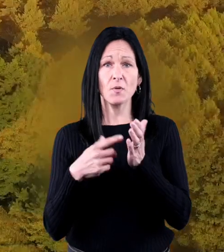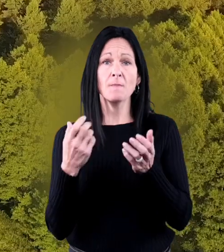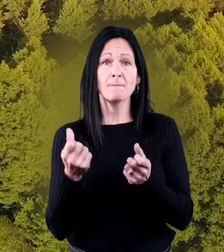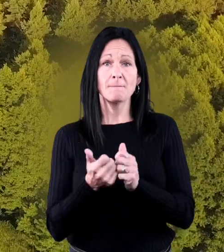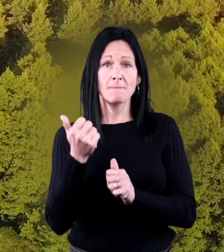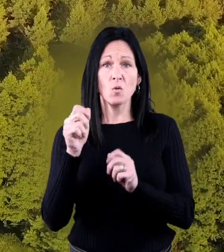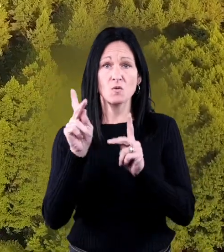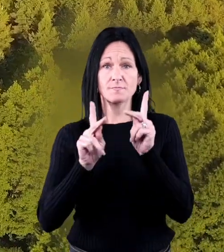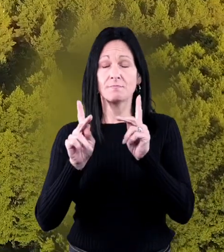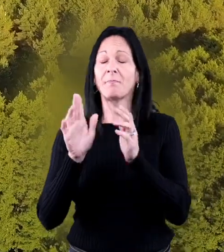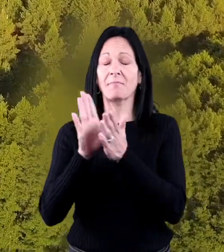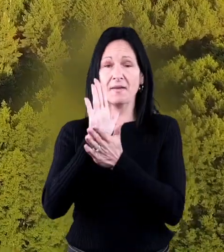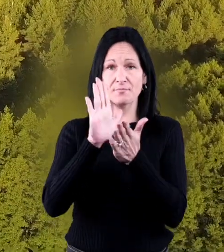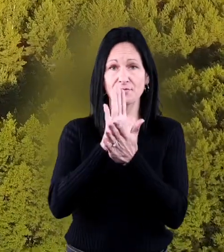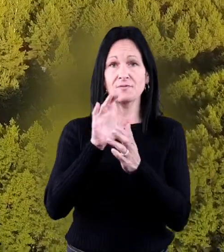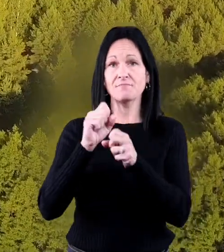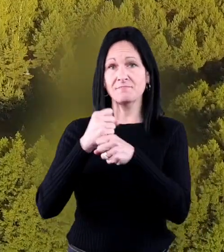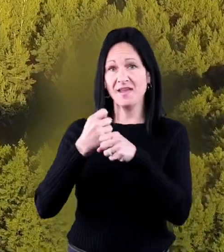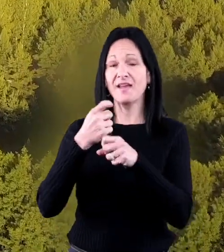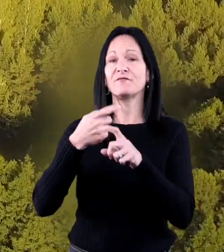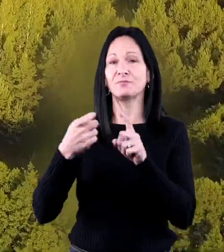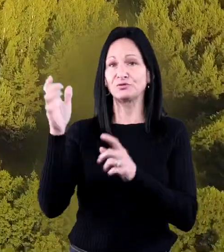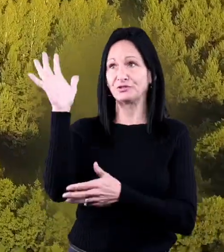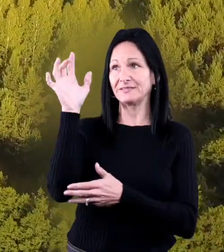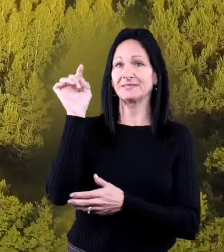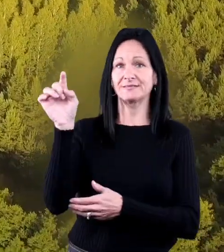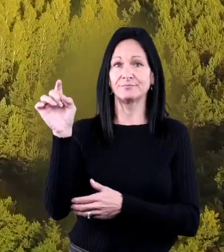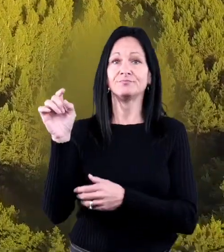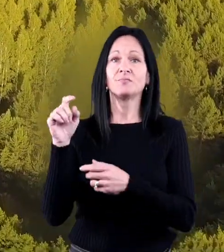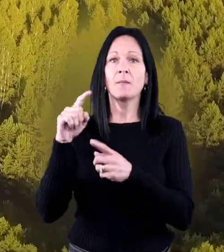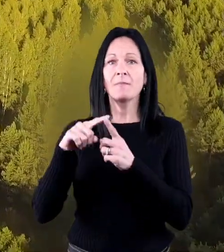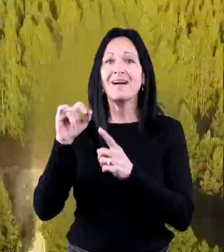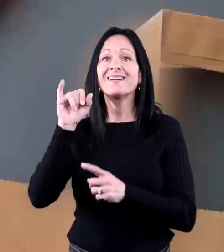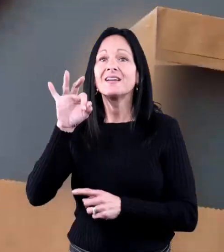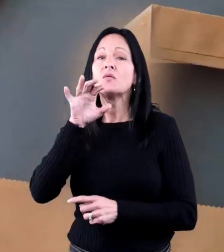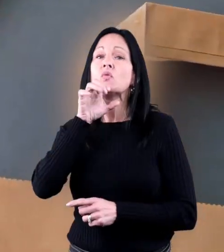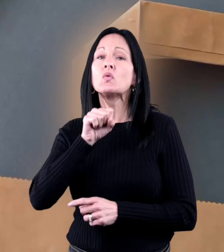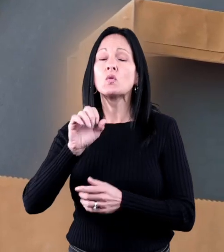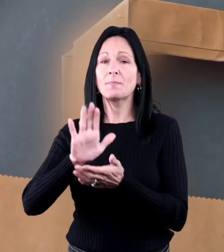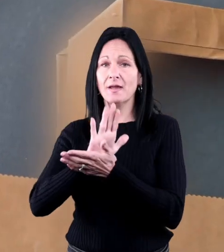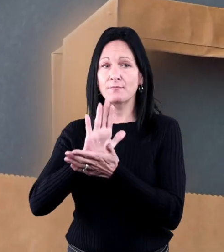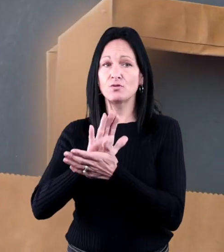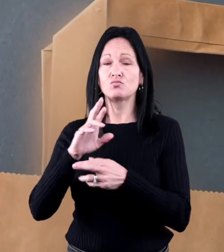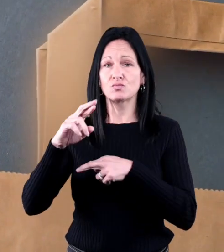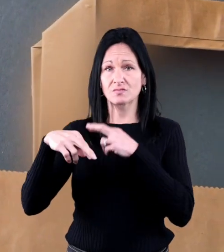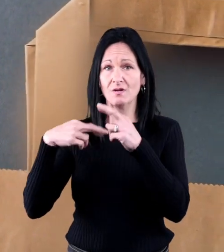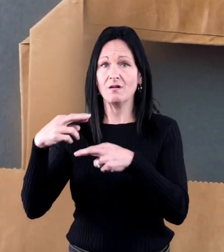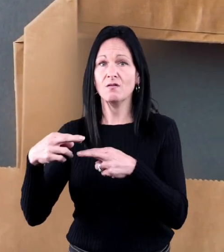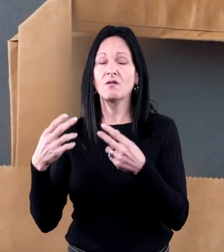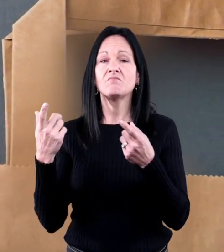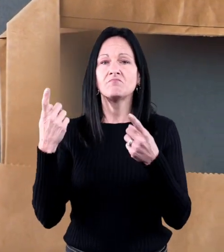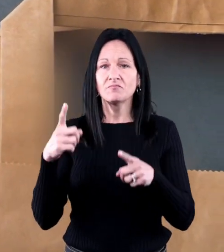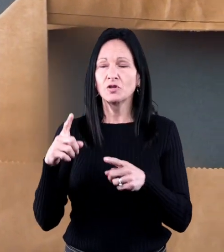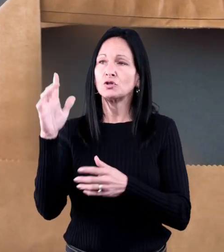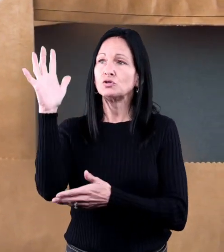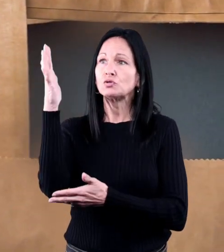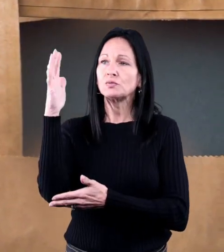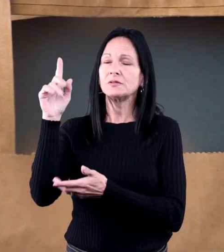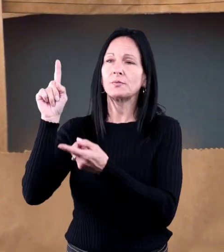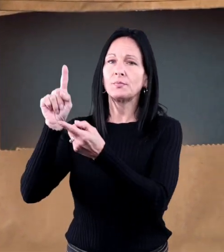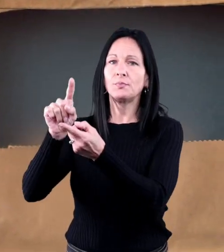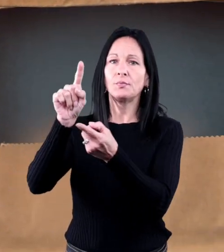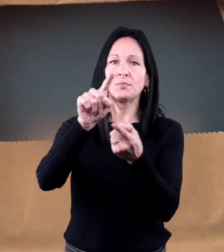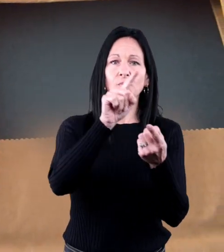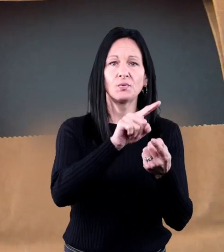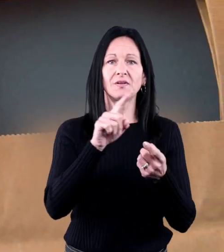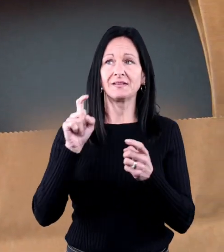For example, most paper is made from trees. But if old paper is recycled, fewer trees